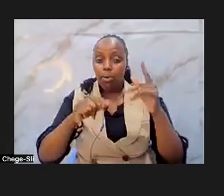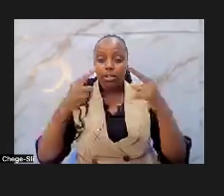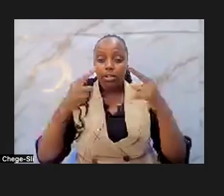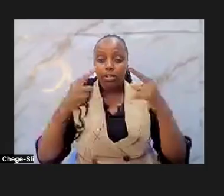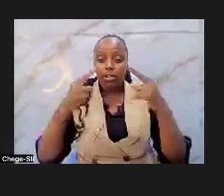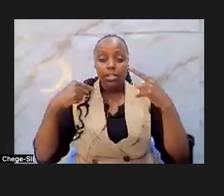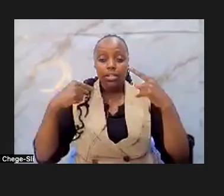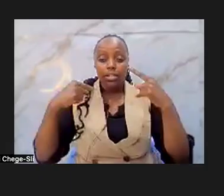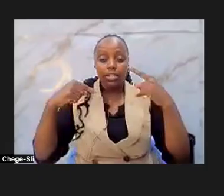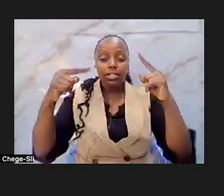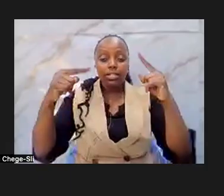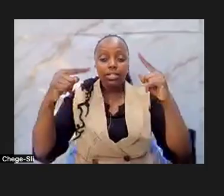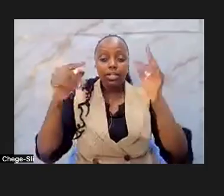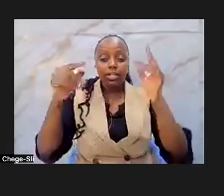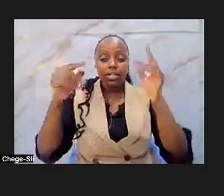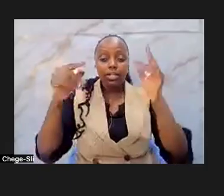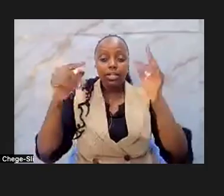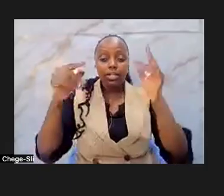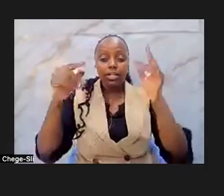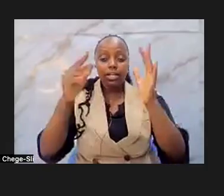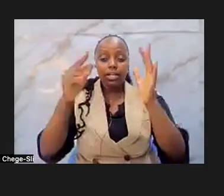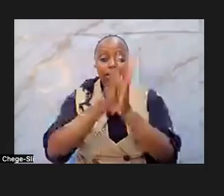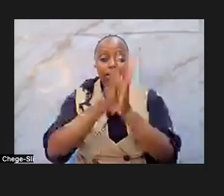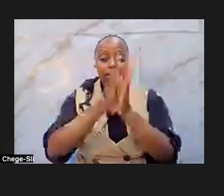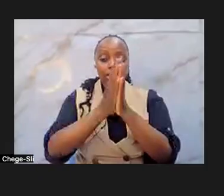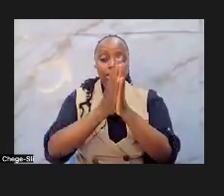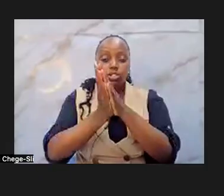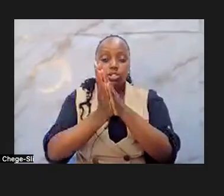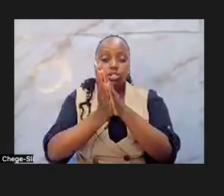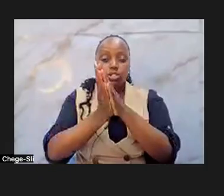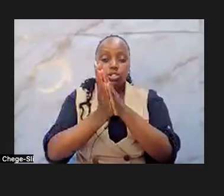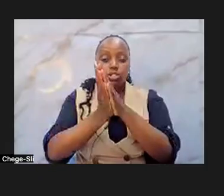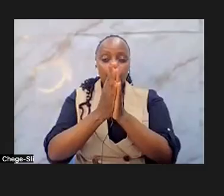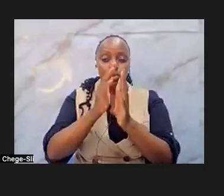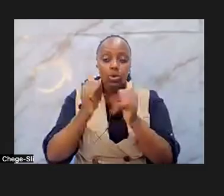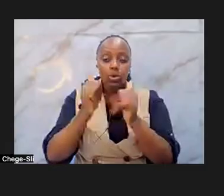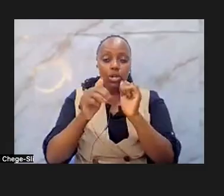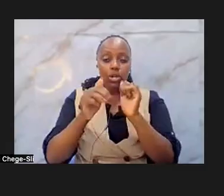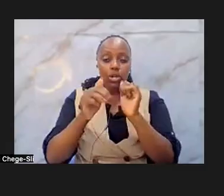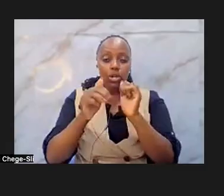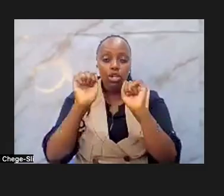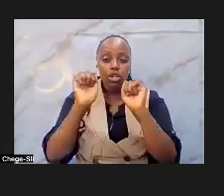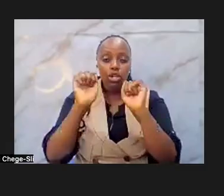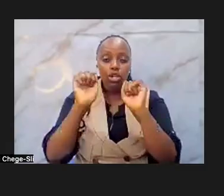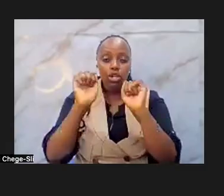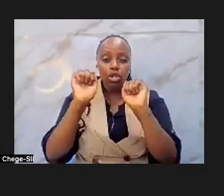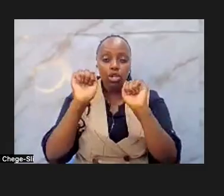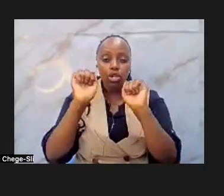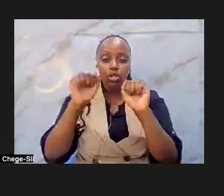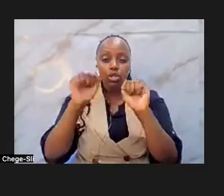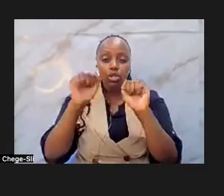of institutions to try and address a typical problem like FGM. The second thing